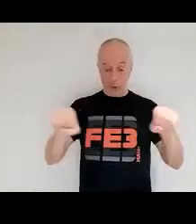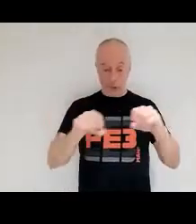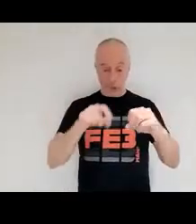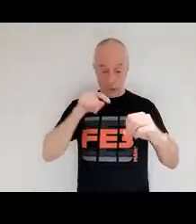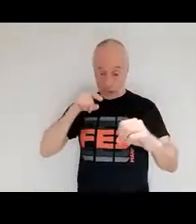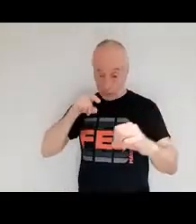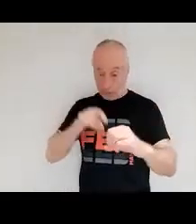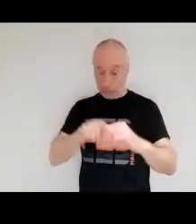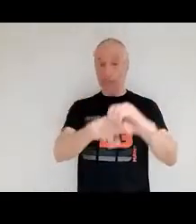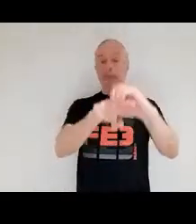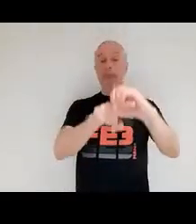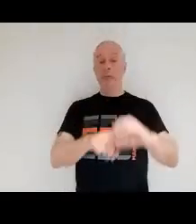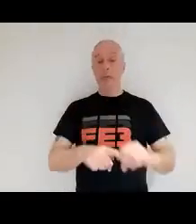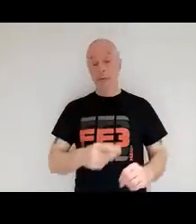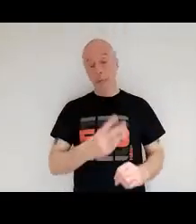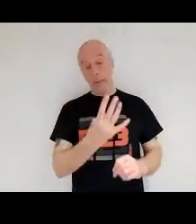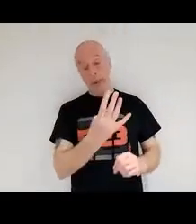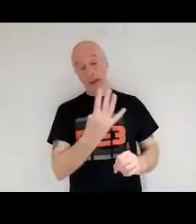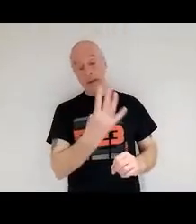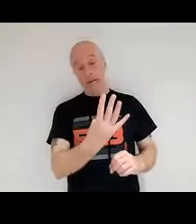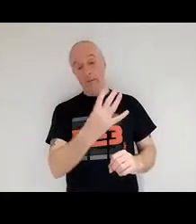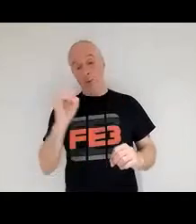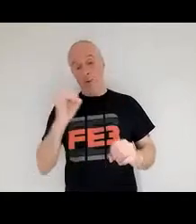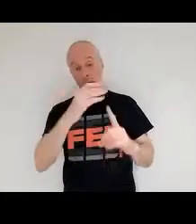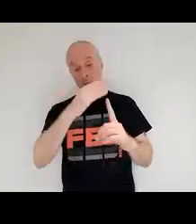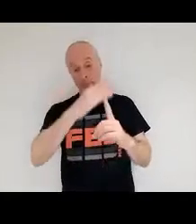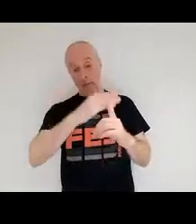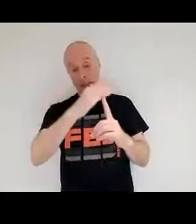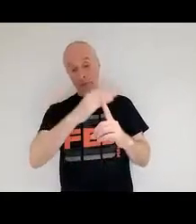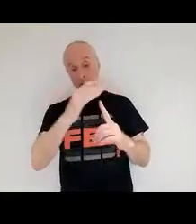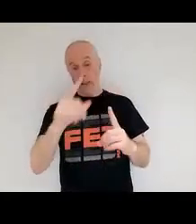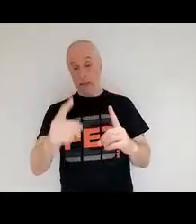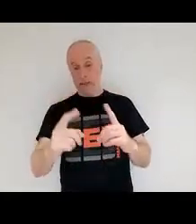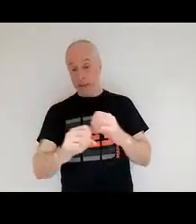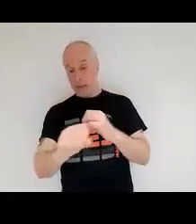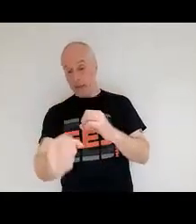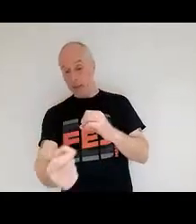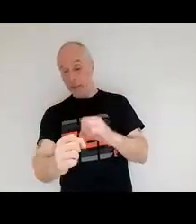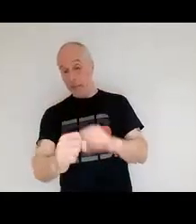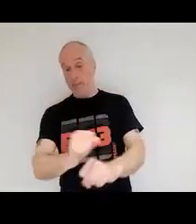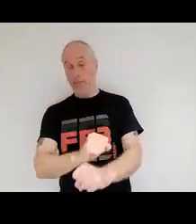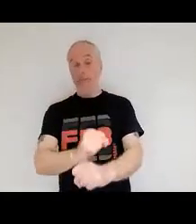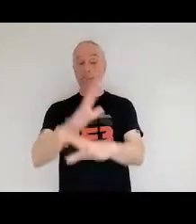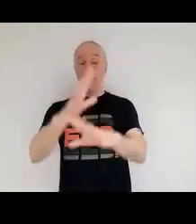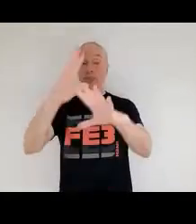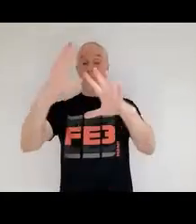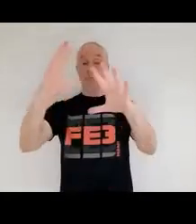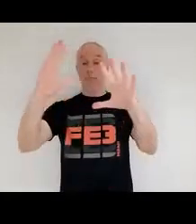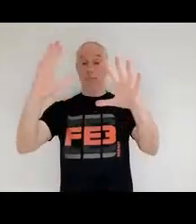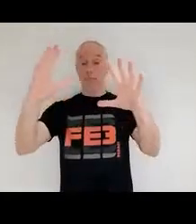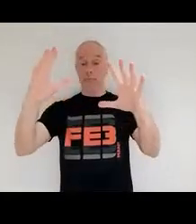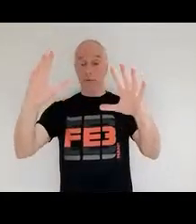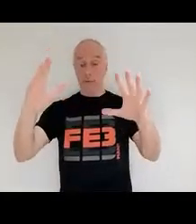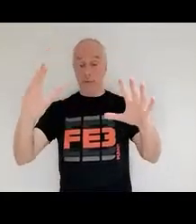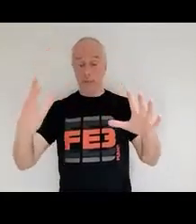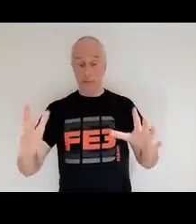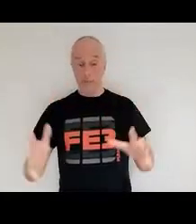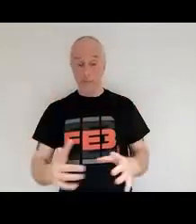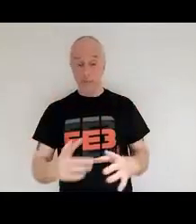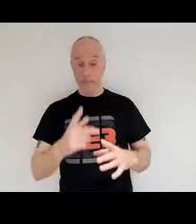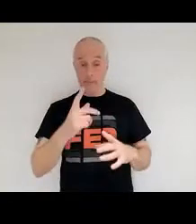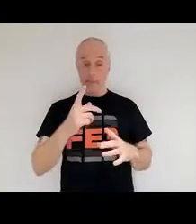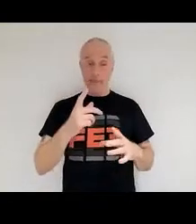400 degrees and then being ignited, and the results that you get from those sorts of experiments simply